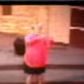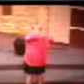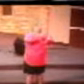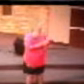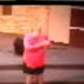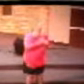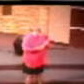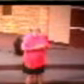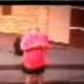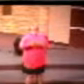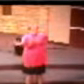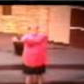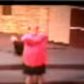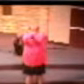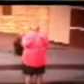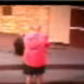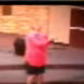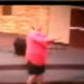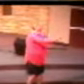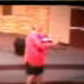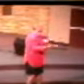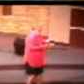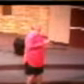We set it all out there,